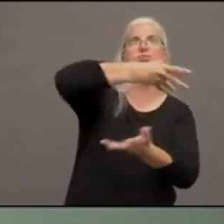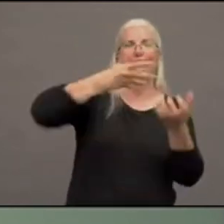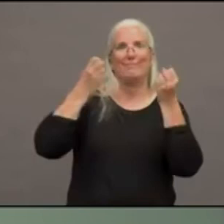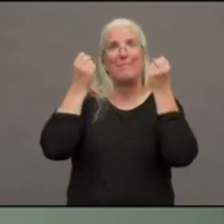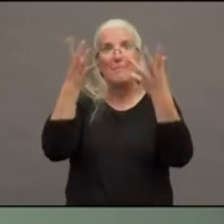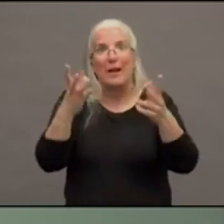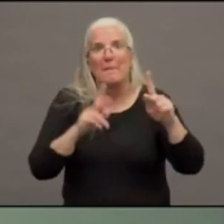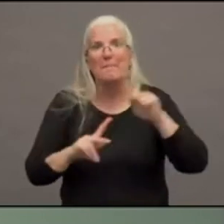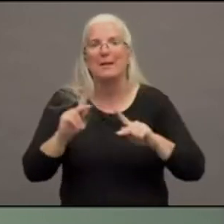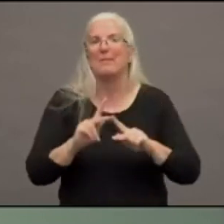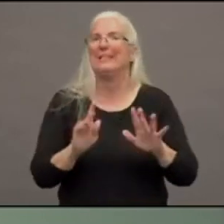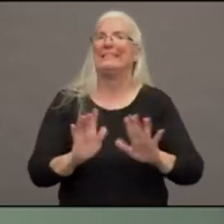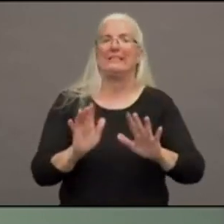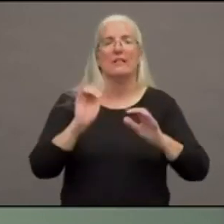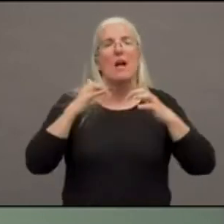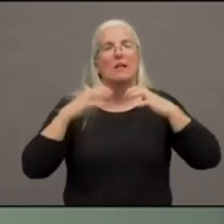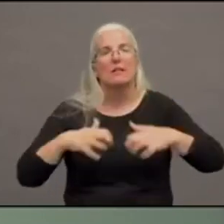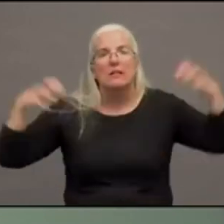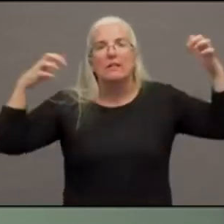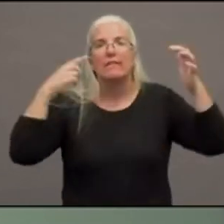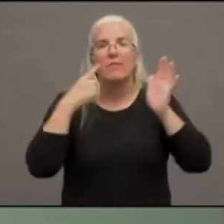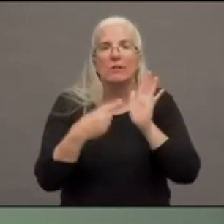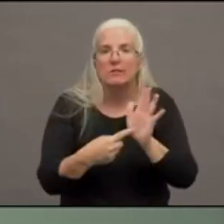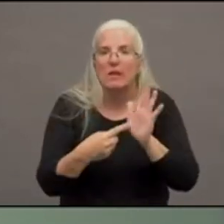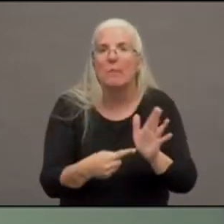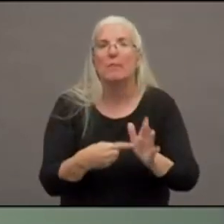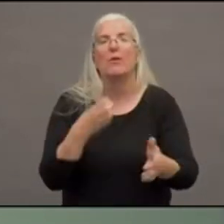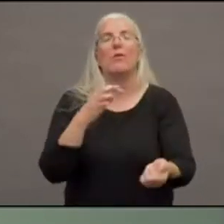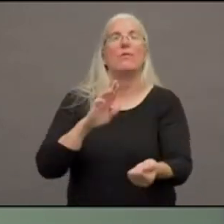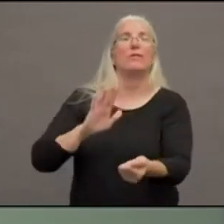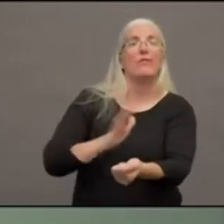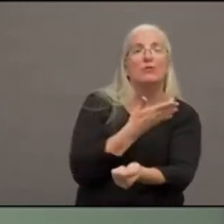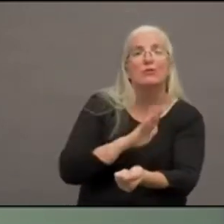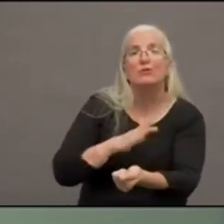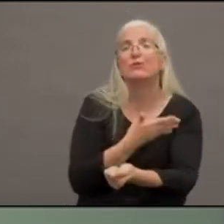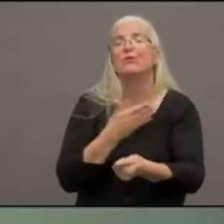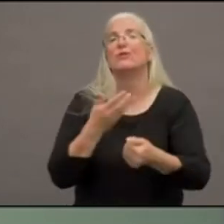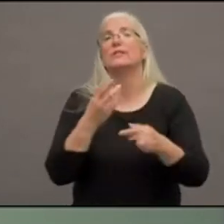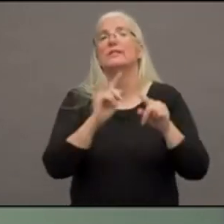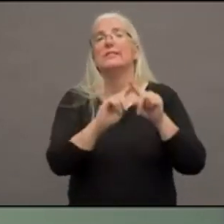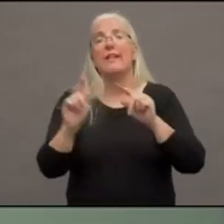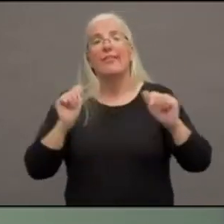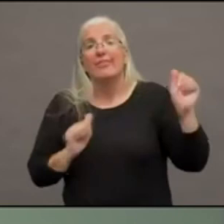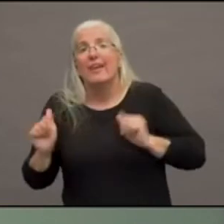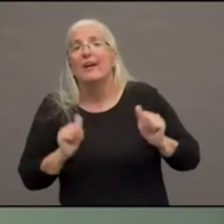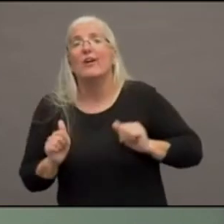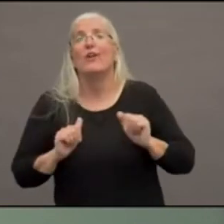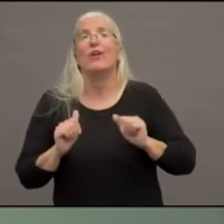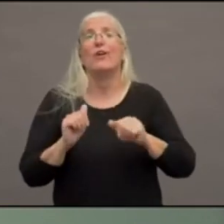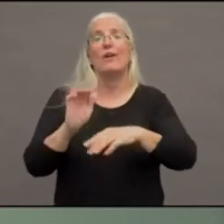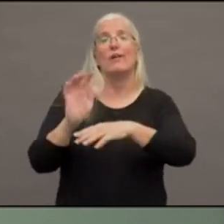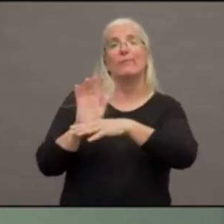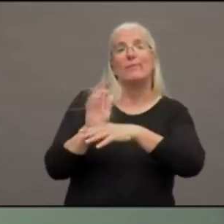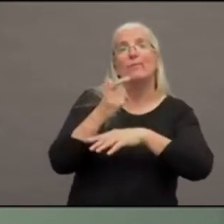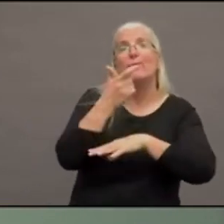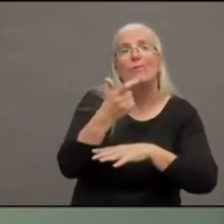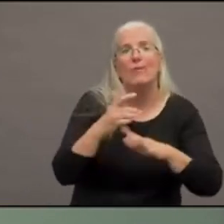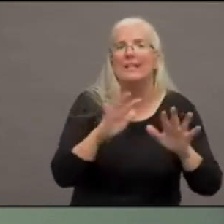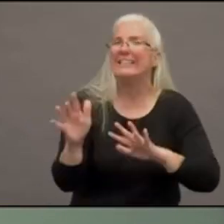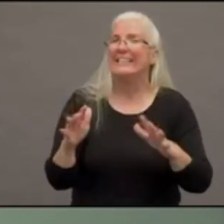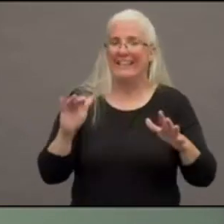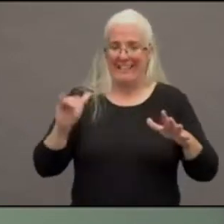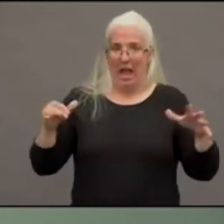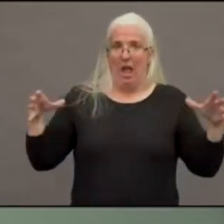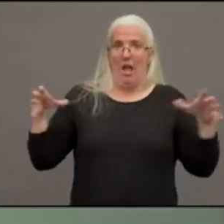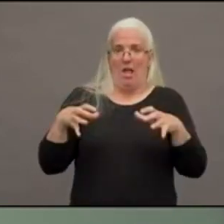concert halls, theaters, things like that, where there are large numbers of people who would